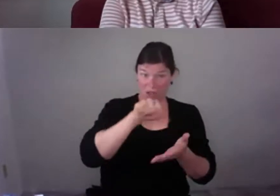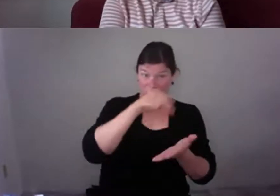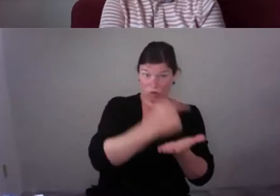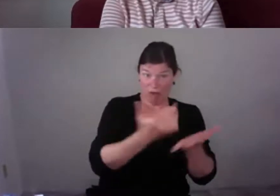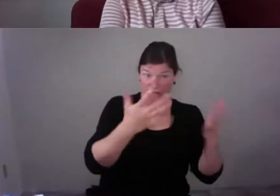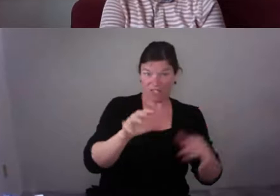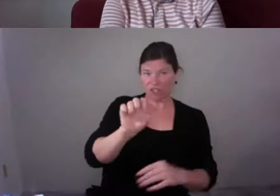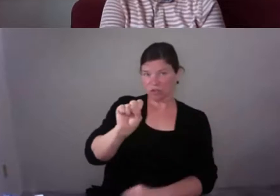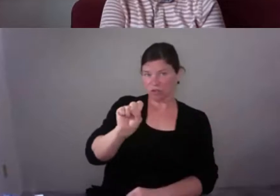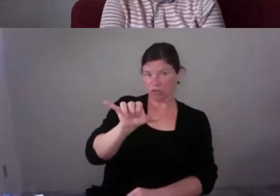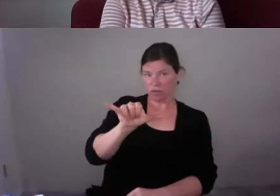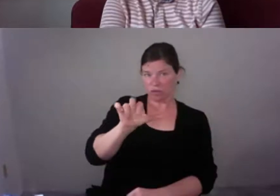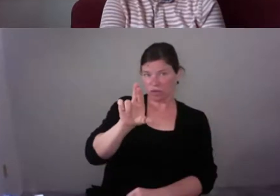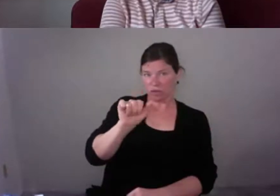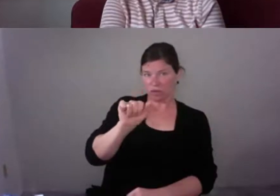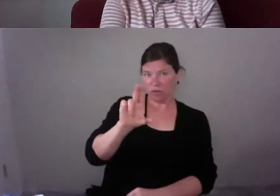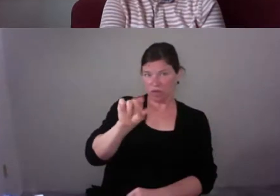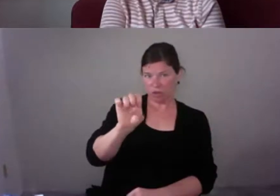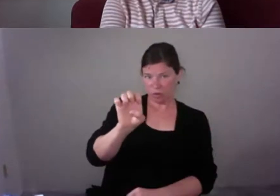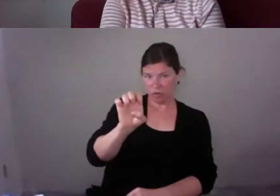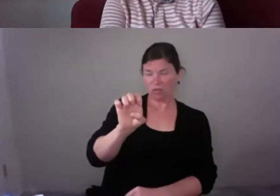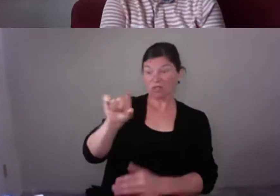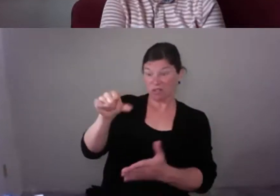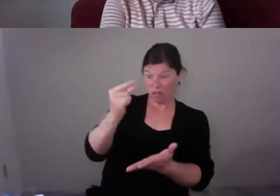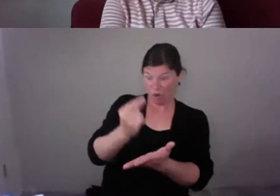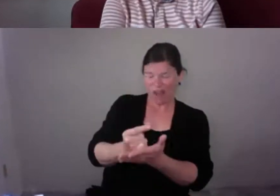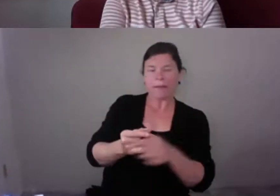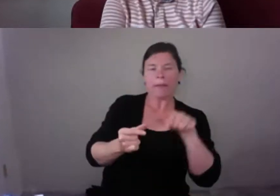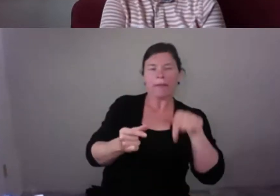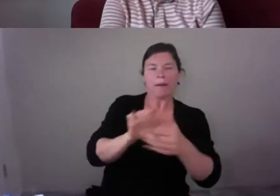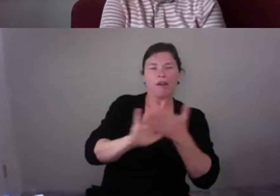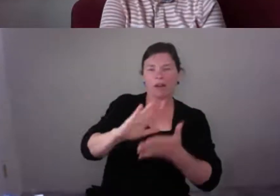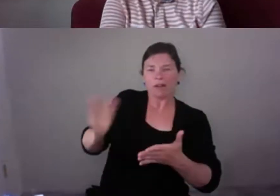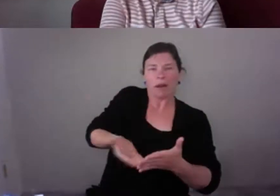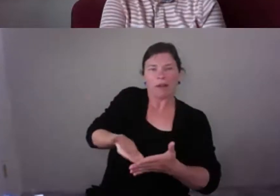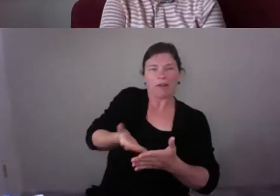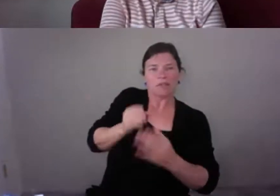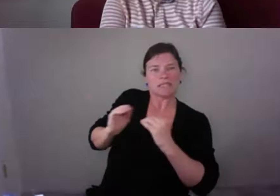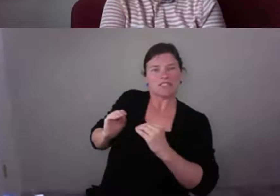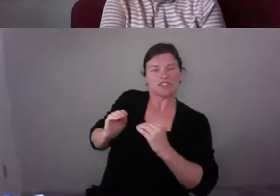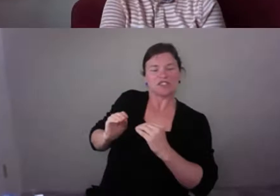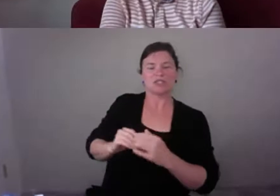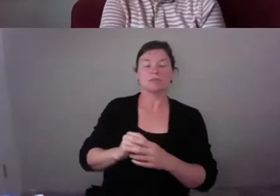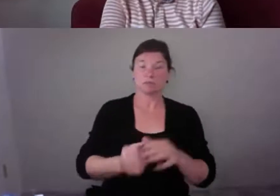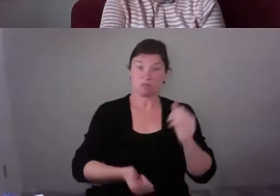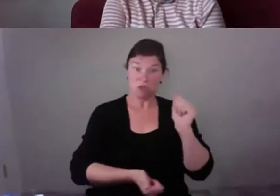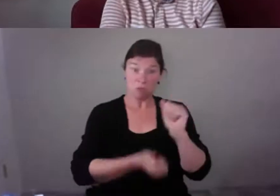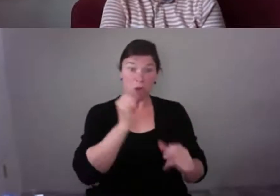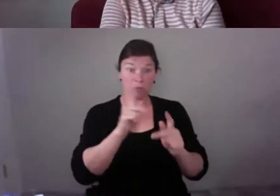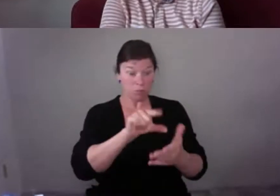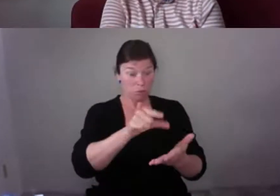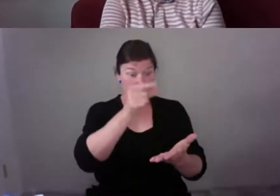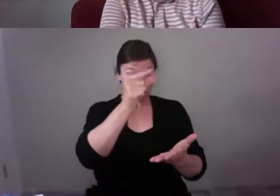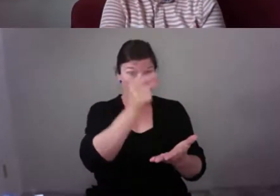was able to get a job from where I graduated. Like most people graduate and then find other jobs, I was